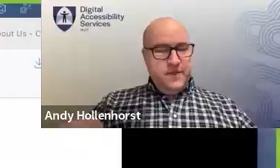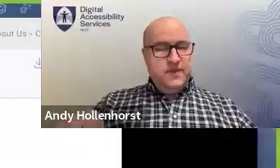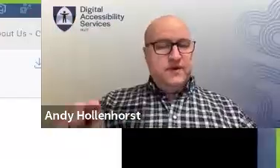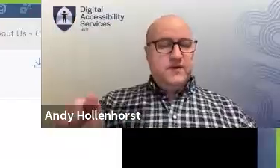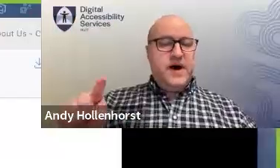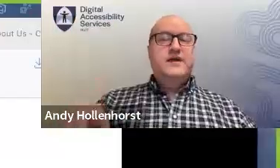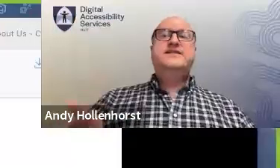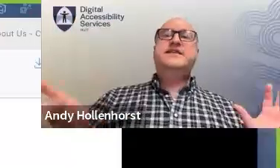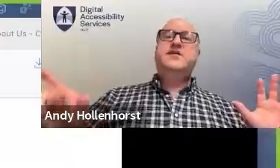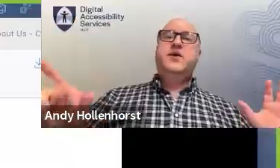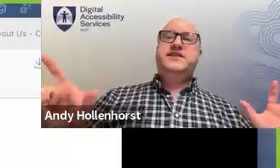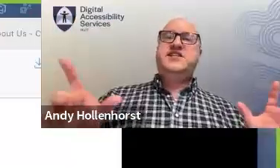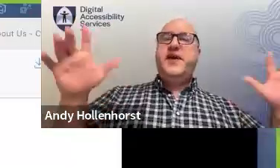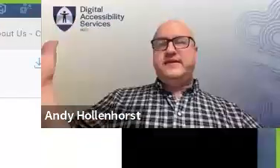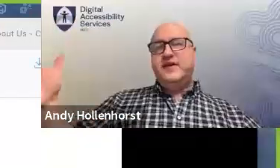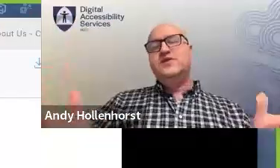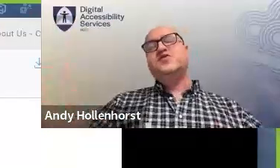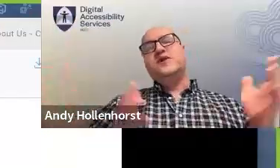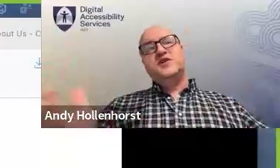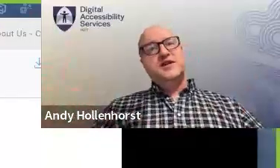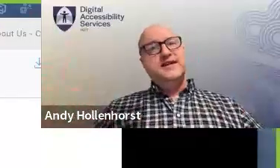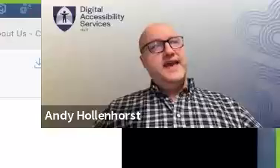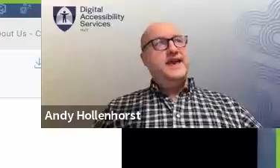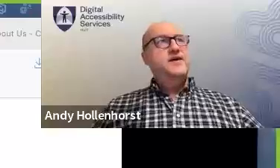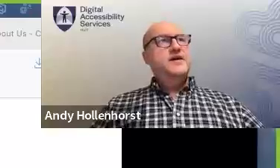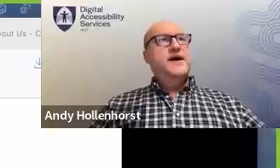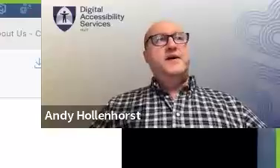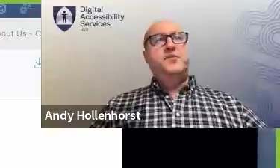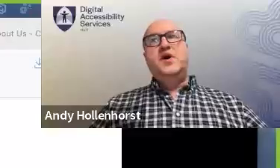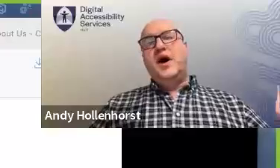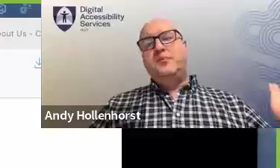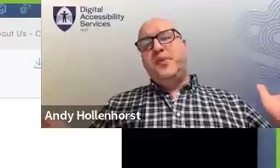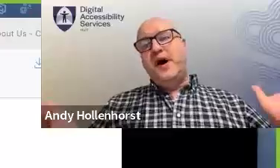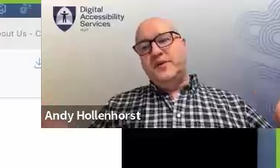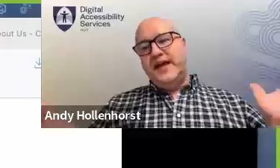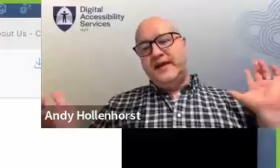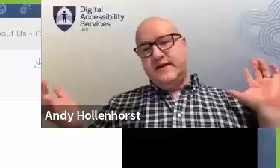2023, the policy was expanded. It was originally